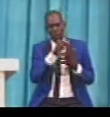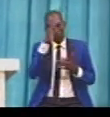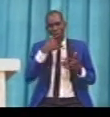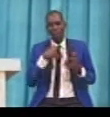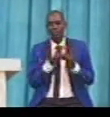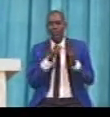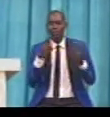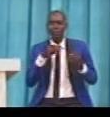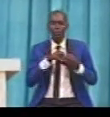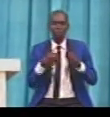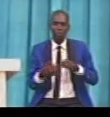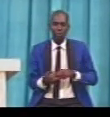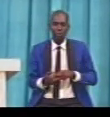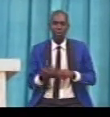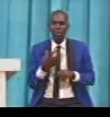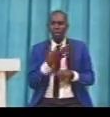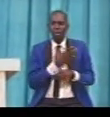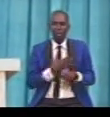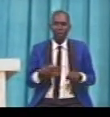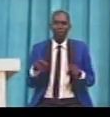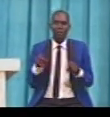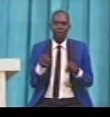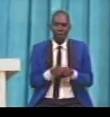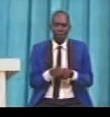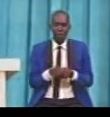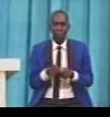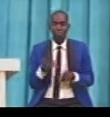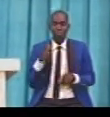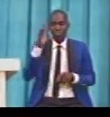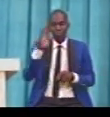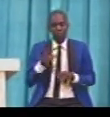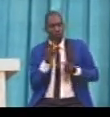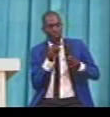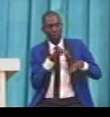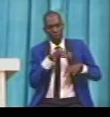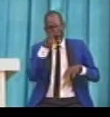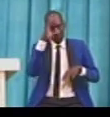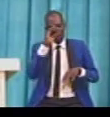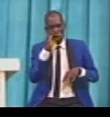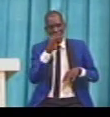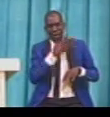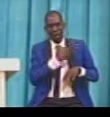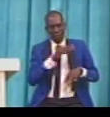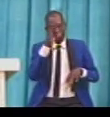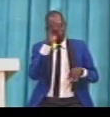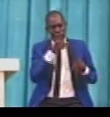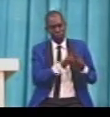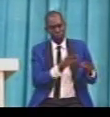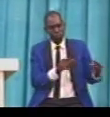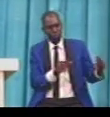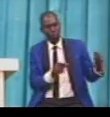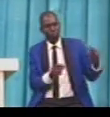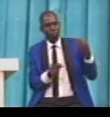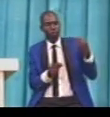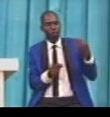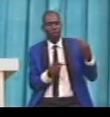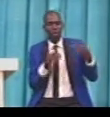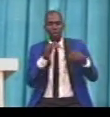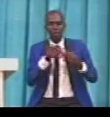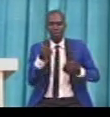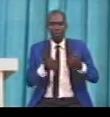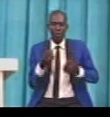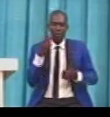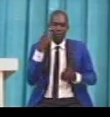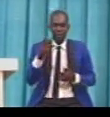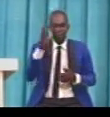And then he looked at the man so that the man could look at him. The man now looked at the car and looked at where our Father in the Lord was sitting at the